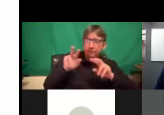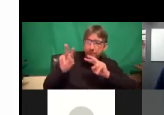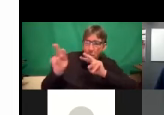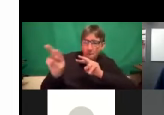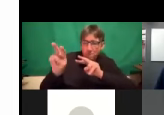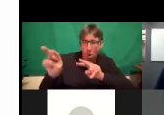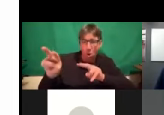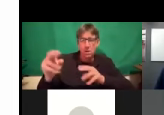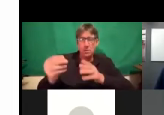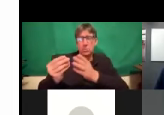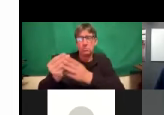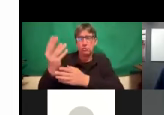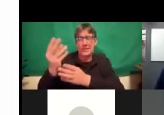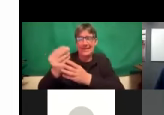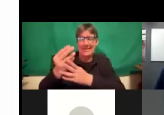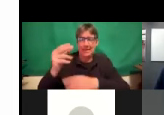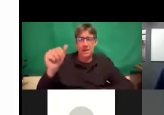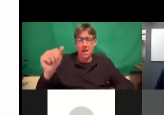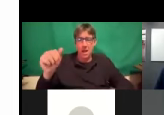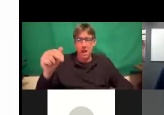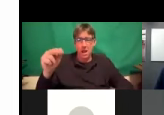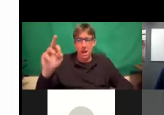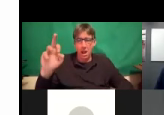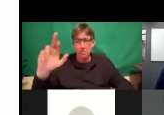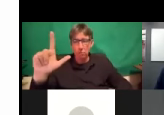it back over to Angel for Q&A.